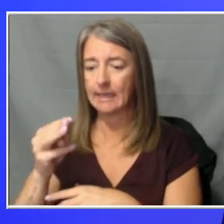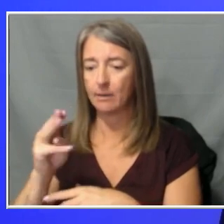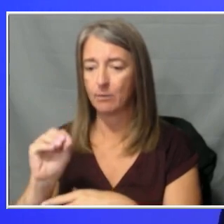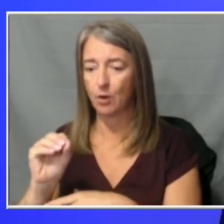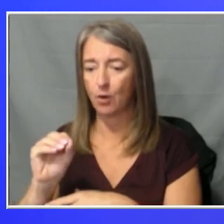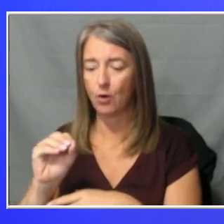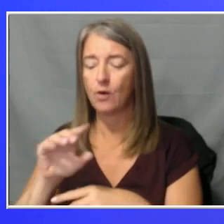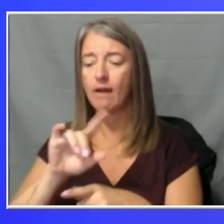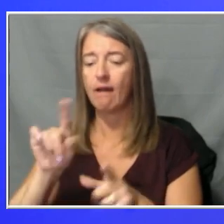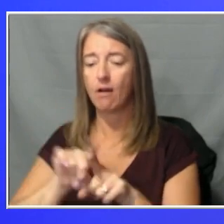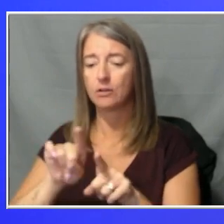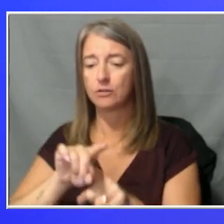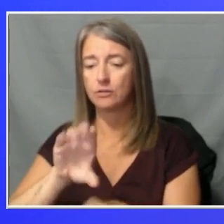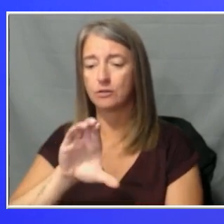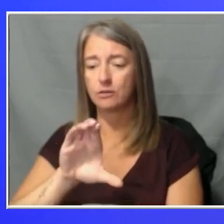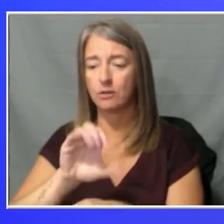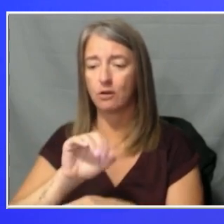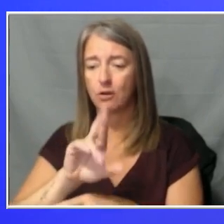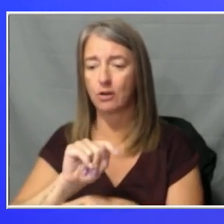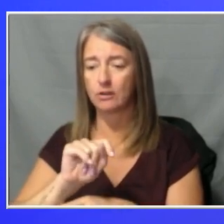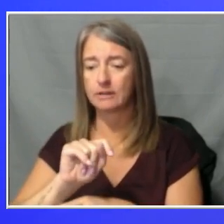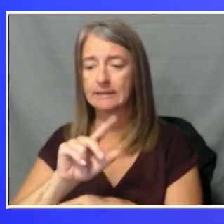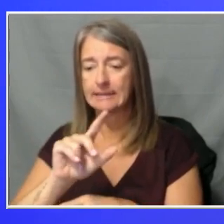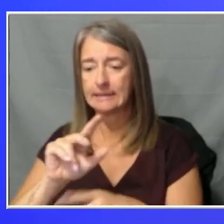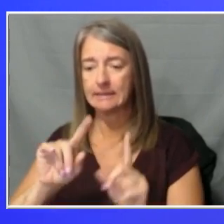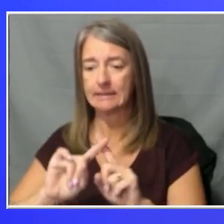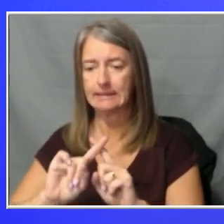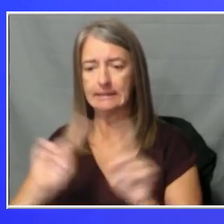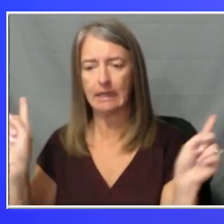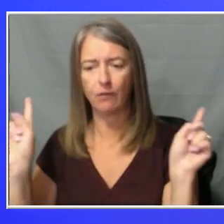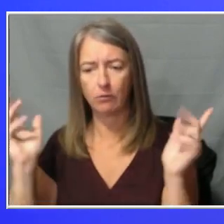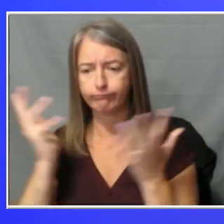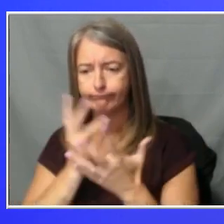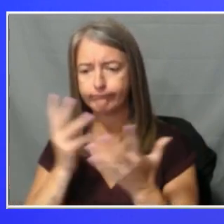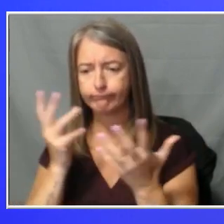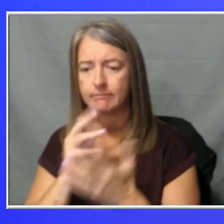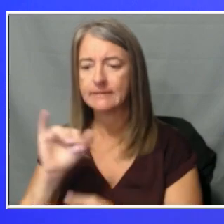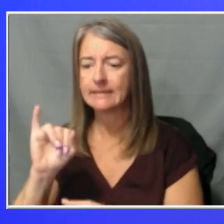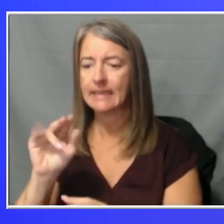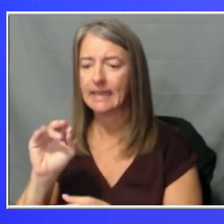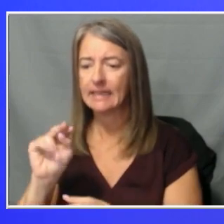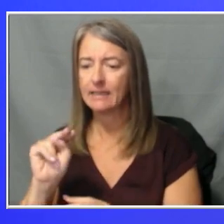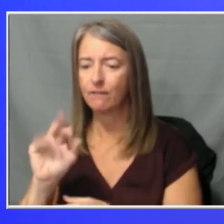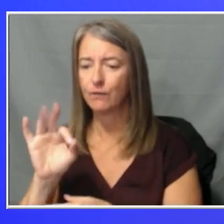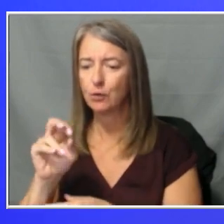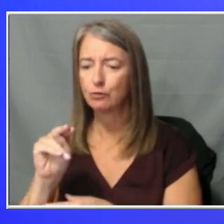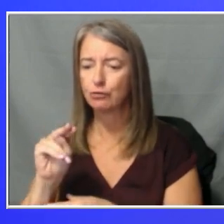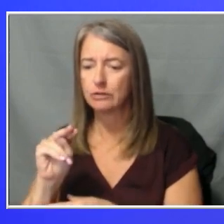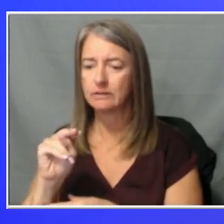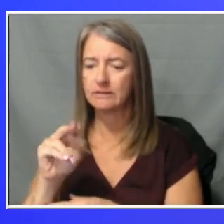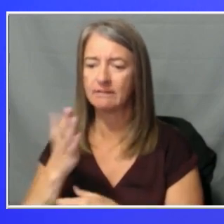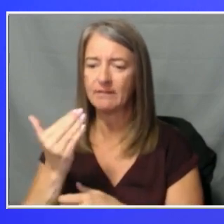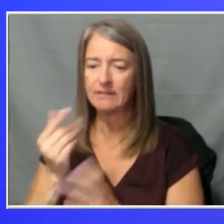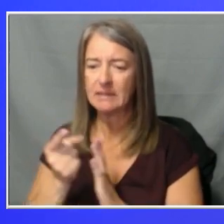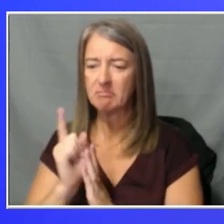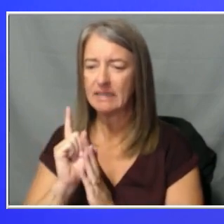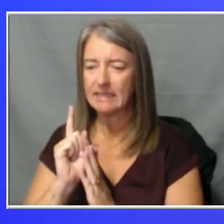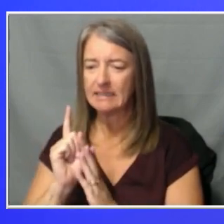now. Night and day difference. The infusion itself for CAR T is like 15